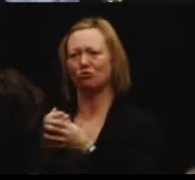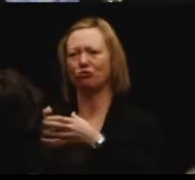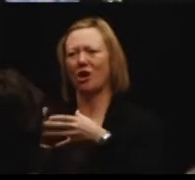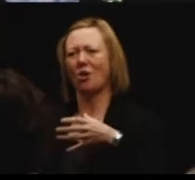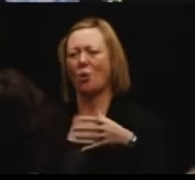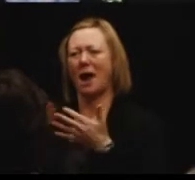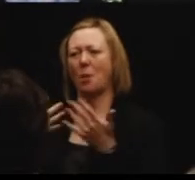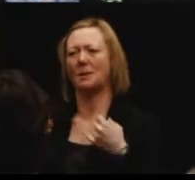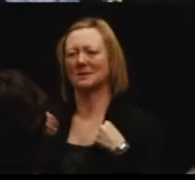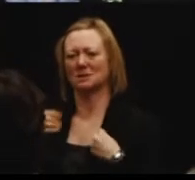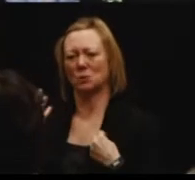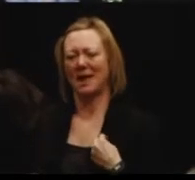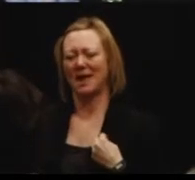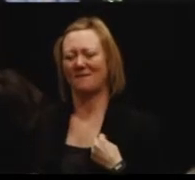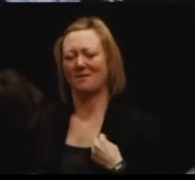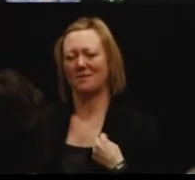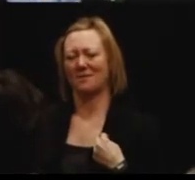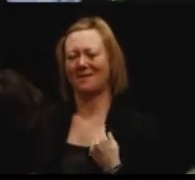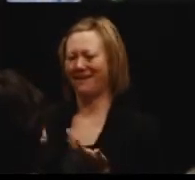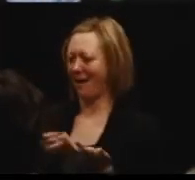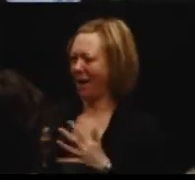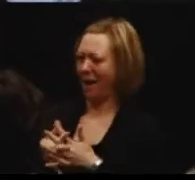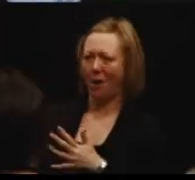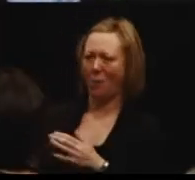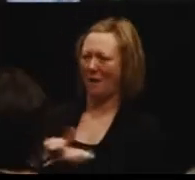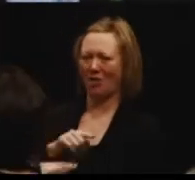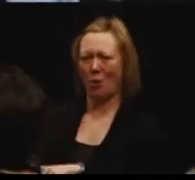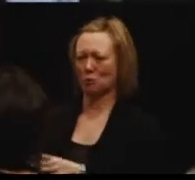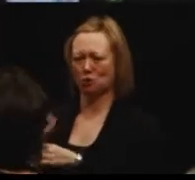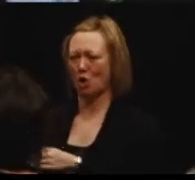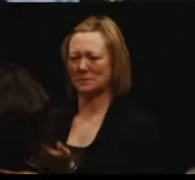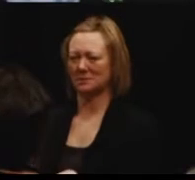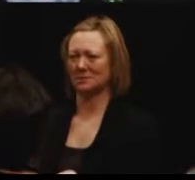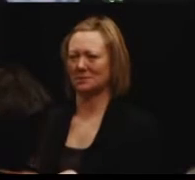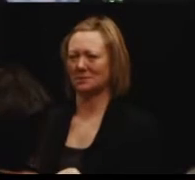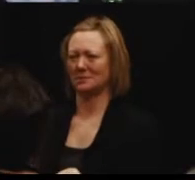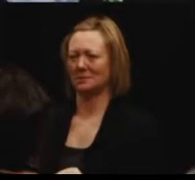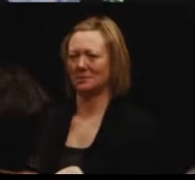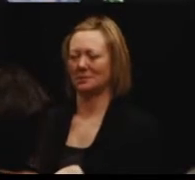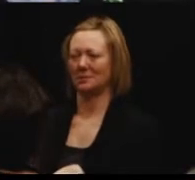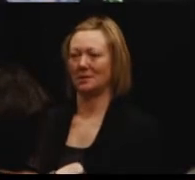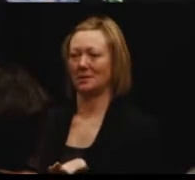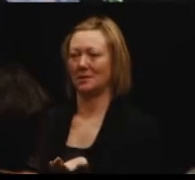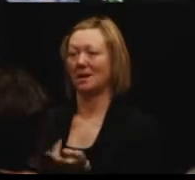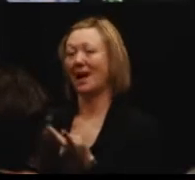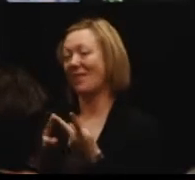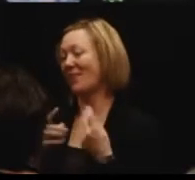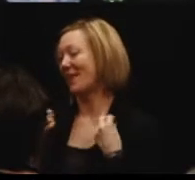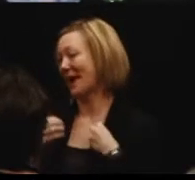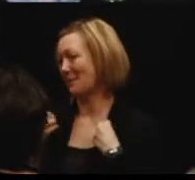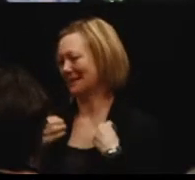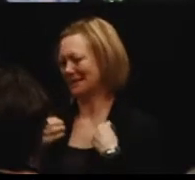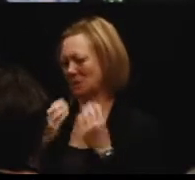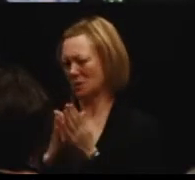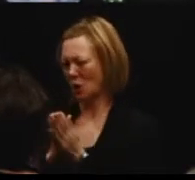of businesses we have, how are we going to fill those jobs? And what are the roles that companies who are looking to employ